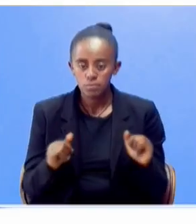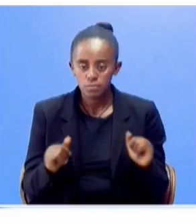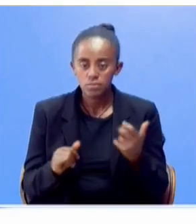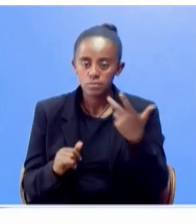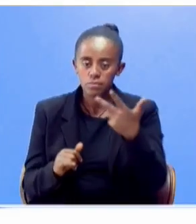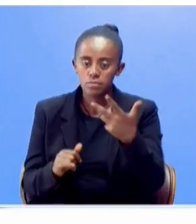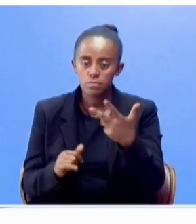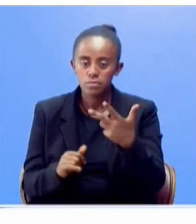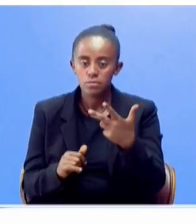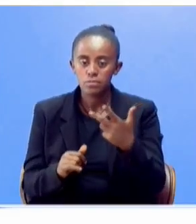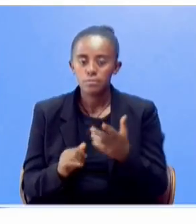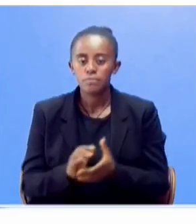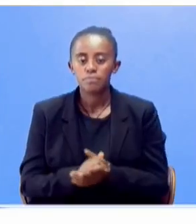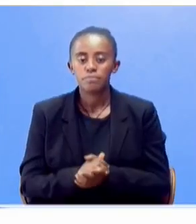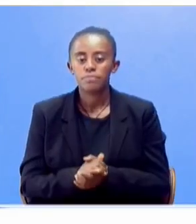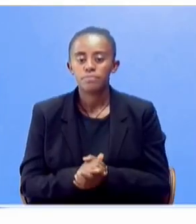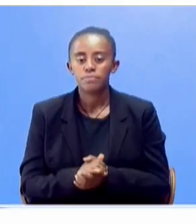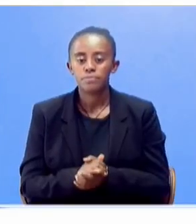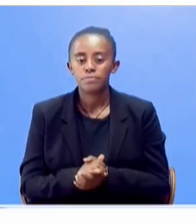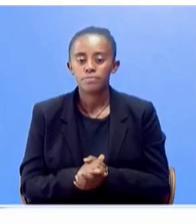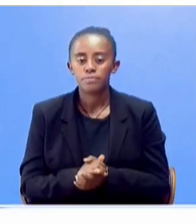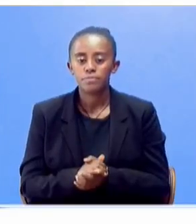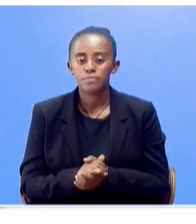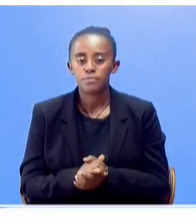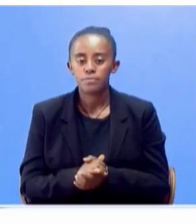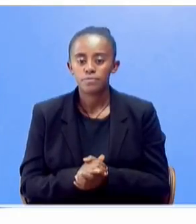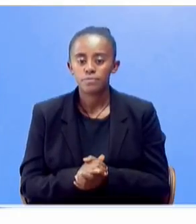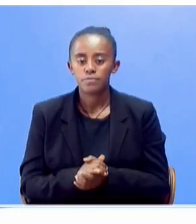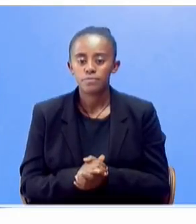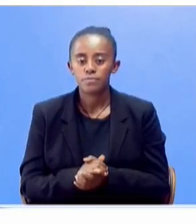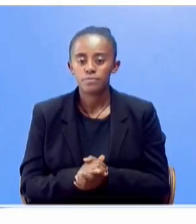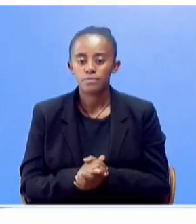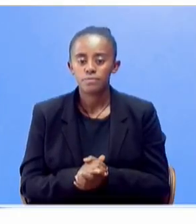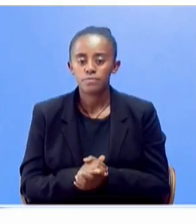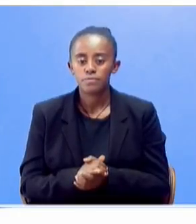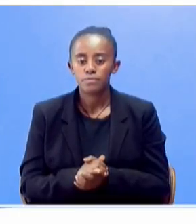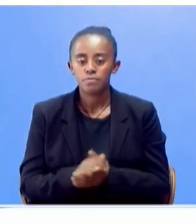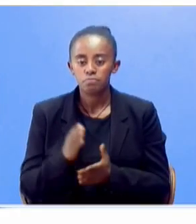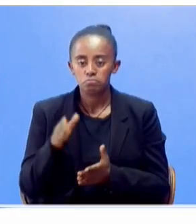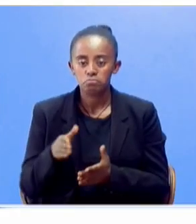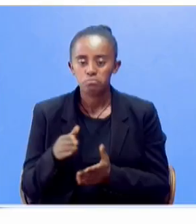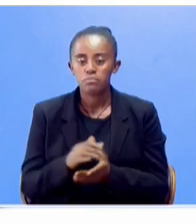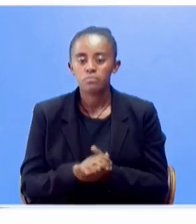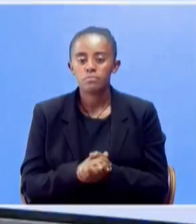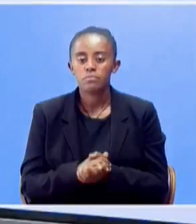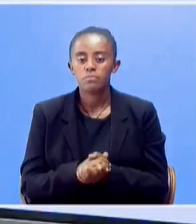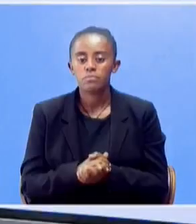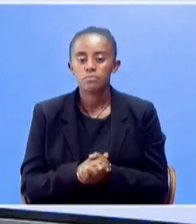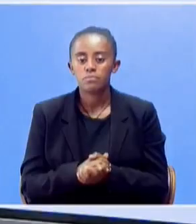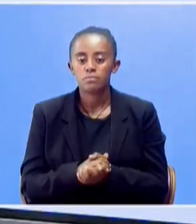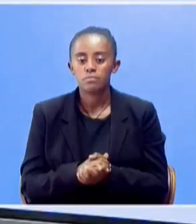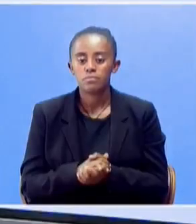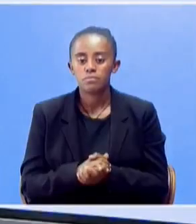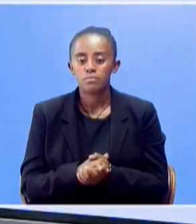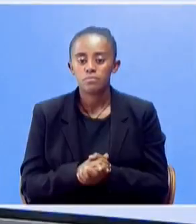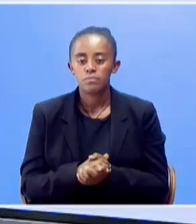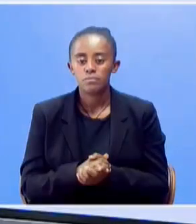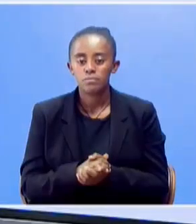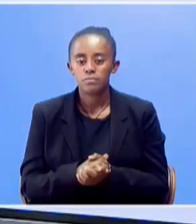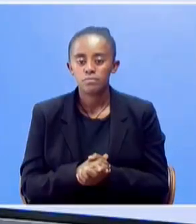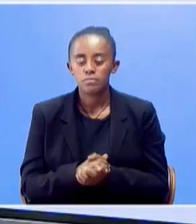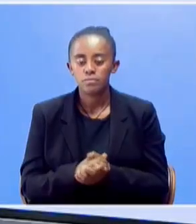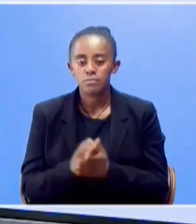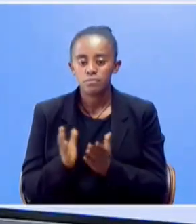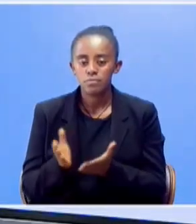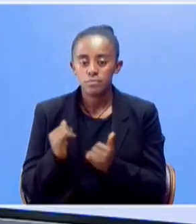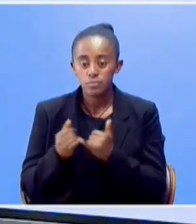3. One is here, yeah? The other one is here. So, let's take this one.